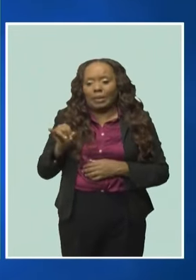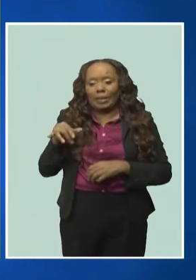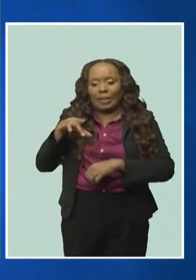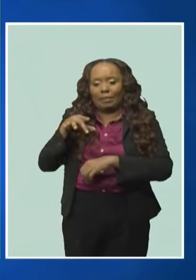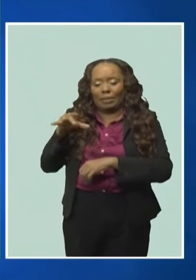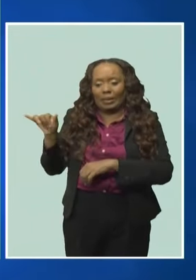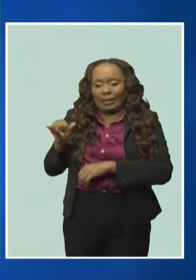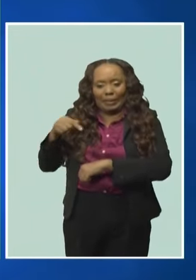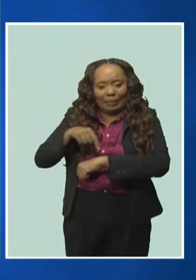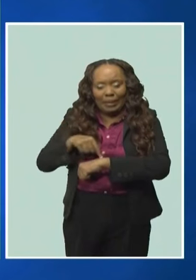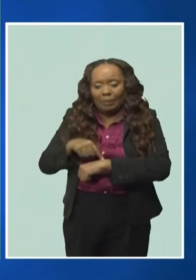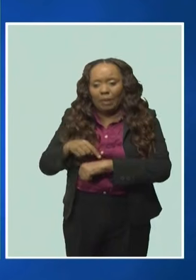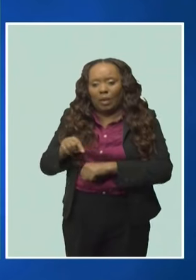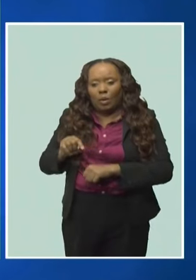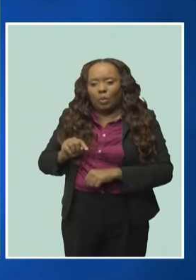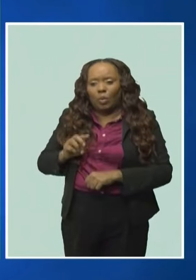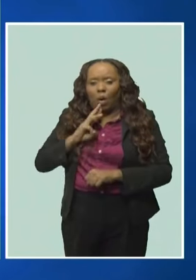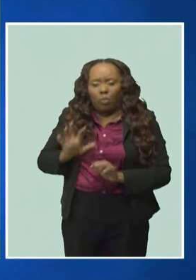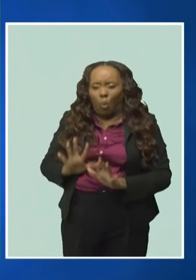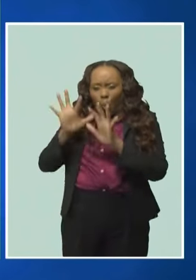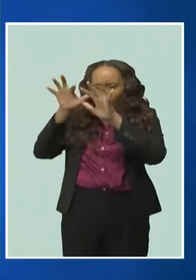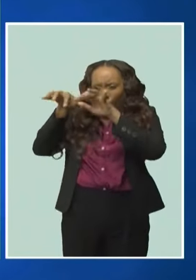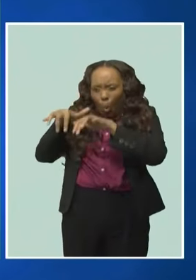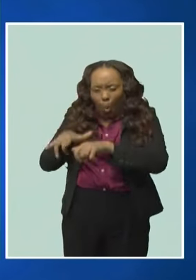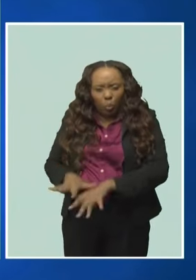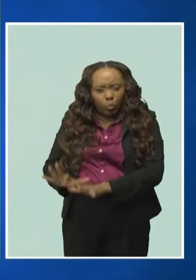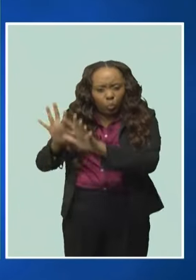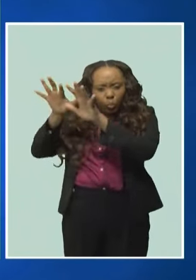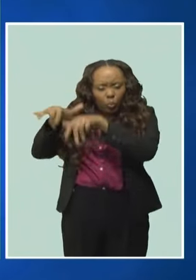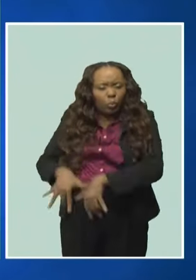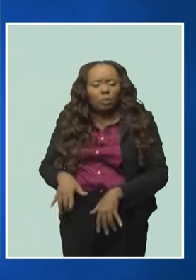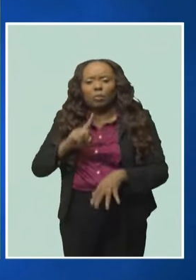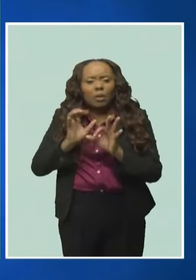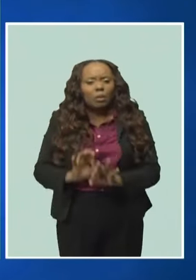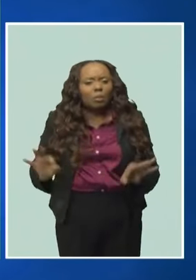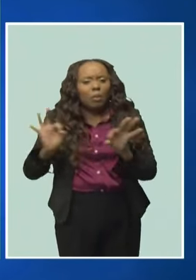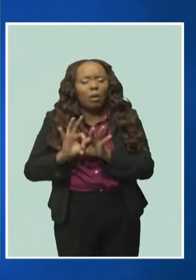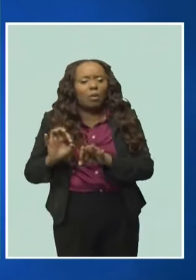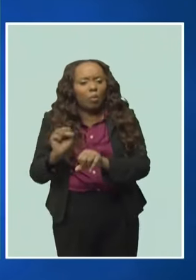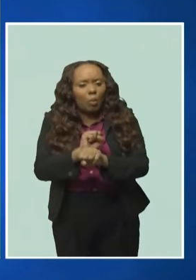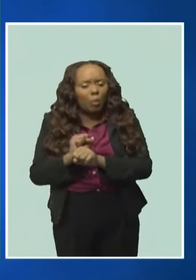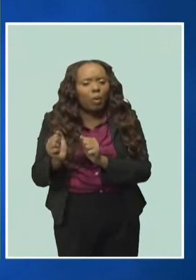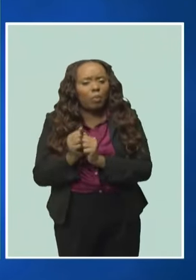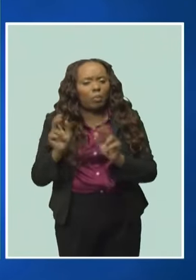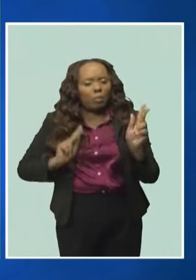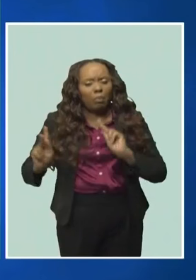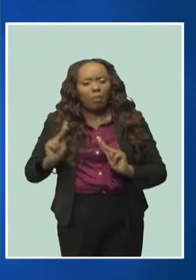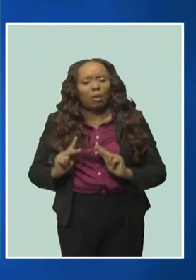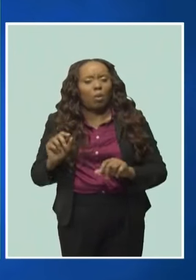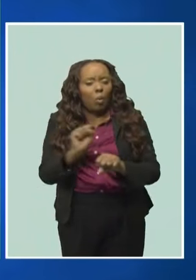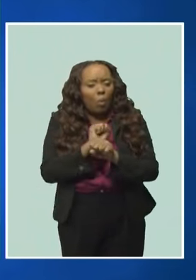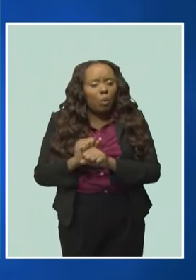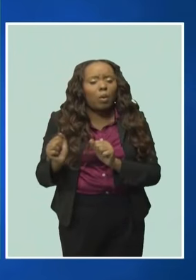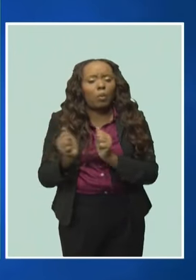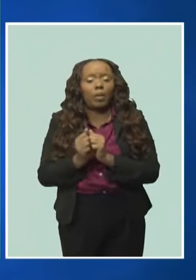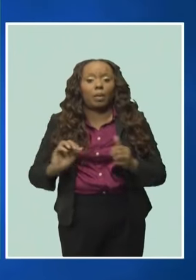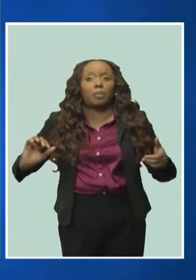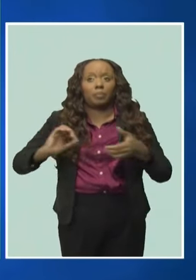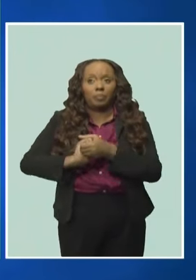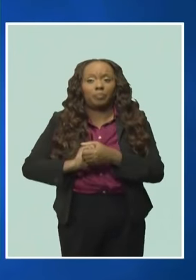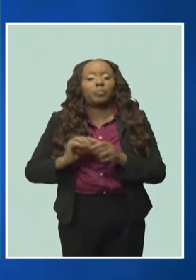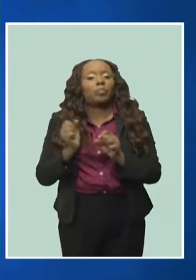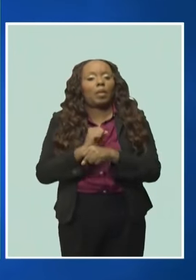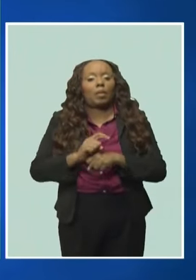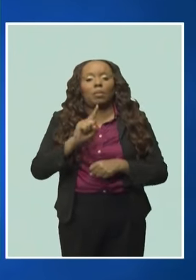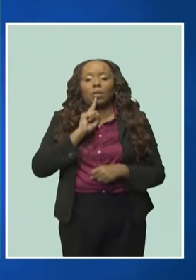our aim at DEM to ensure that we work with our partners and to find creative ways and to ensure that the messaging